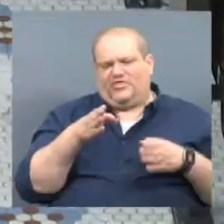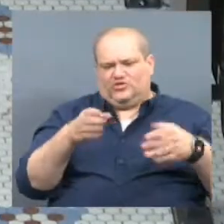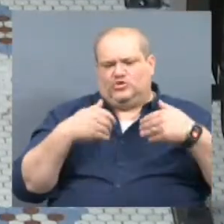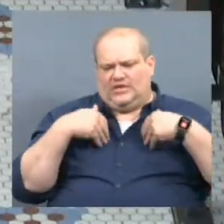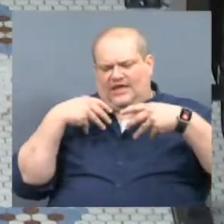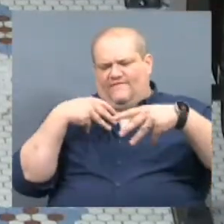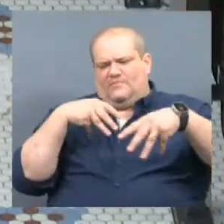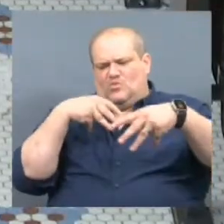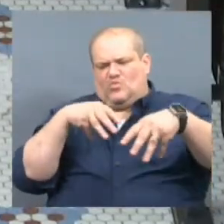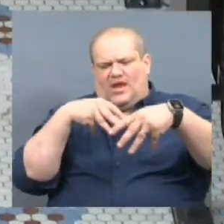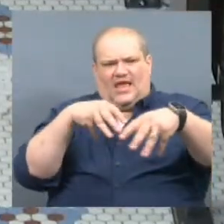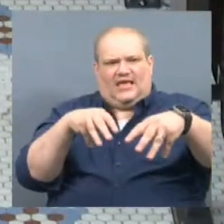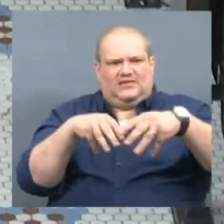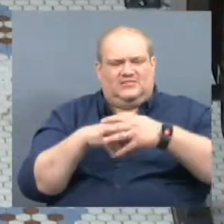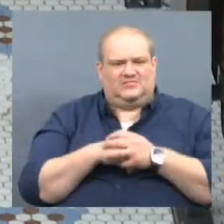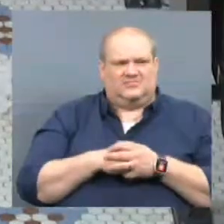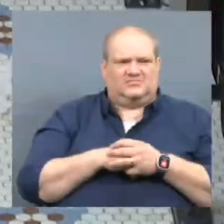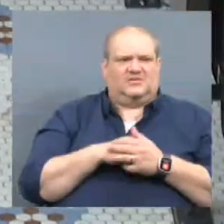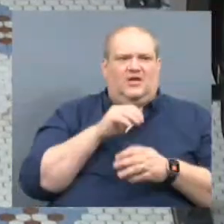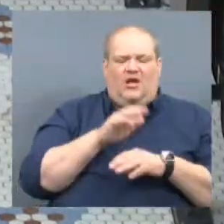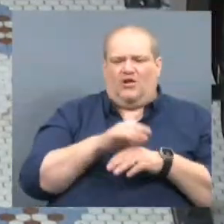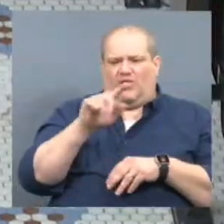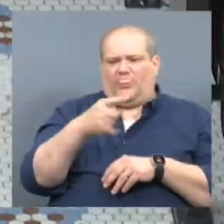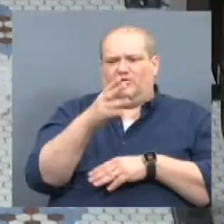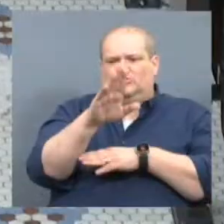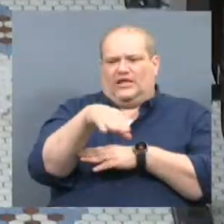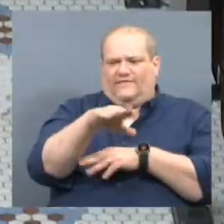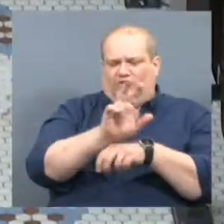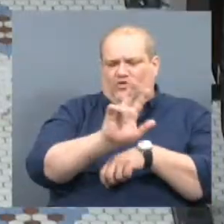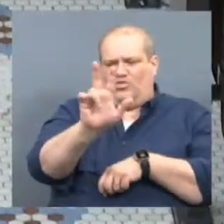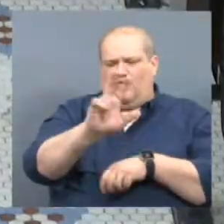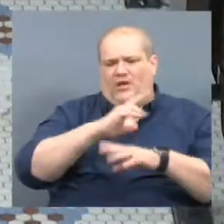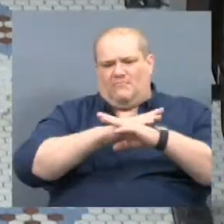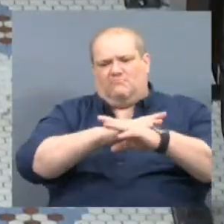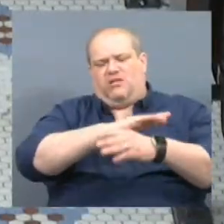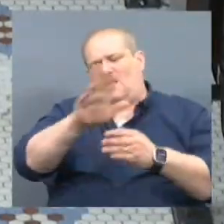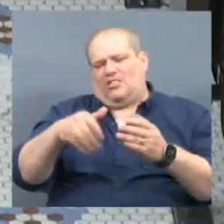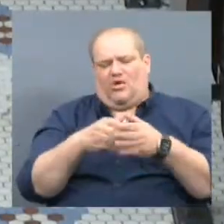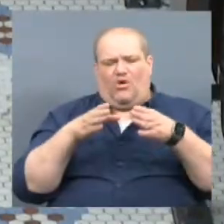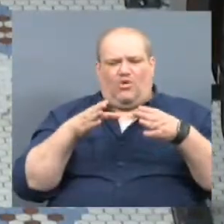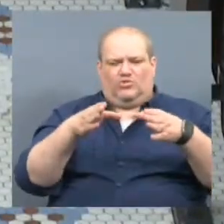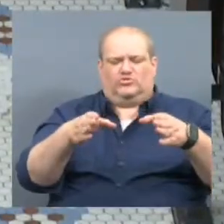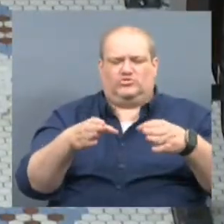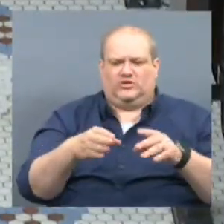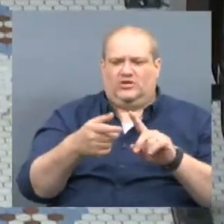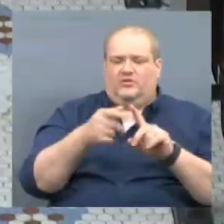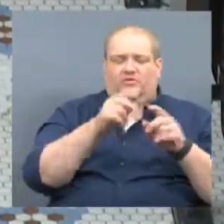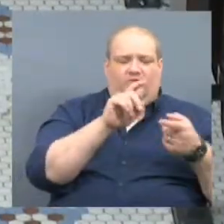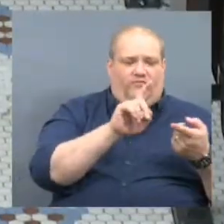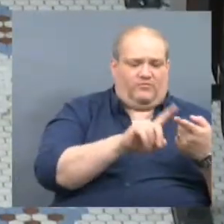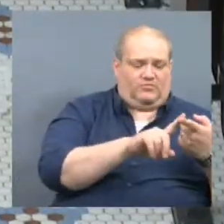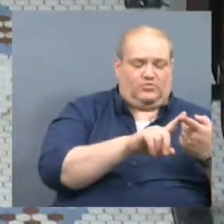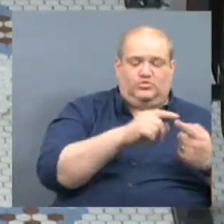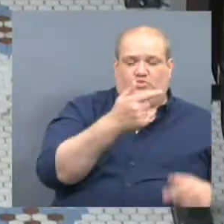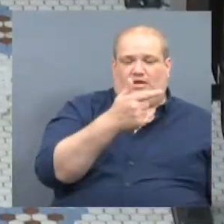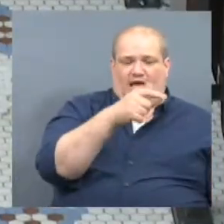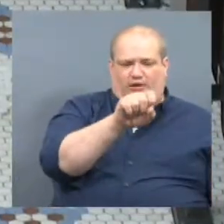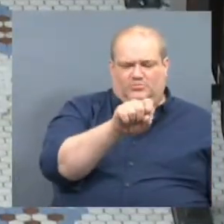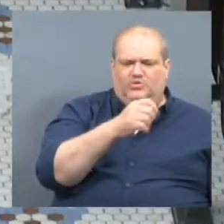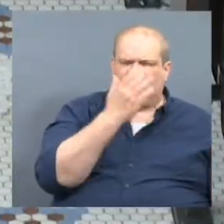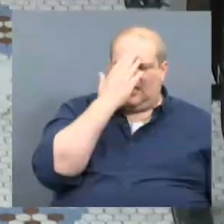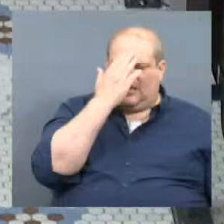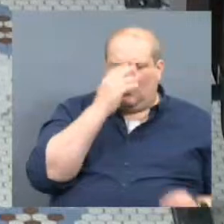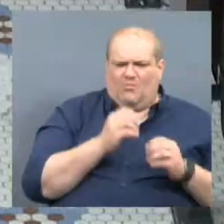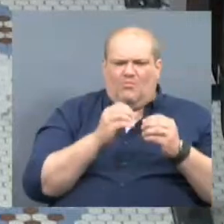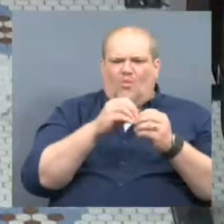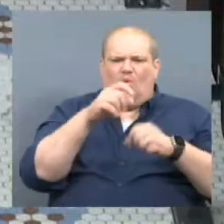parade on a Thursday evening at 3 o'clock, blocked the whole, up to Gal Springs. So I'm knowing it's more than that.